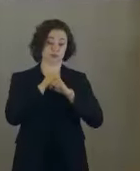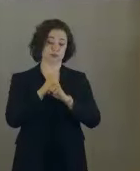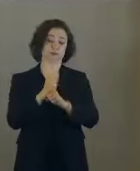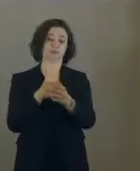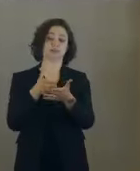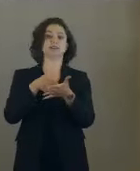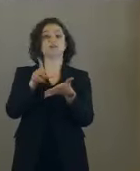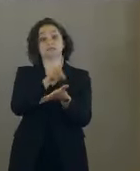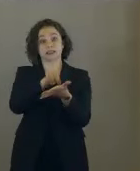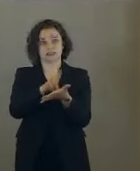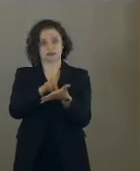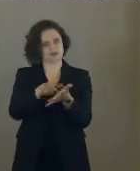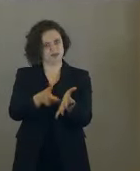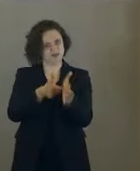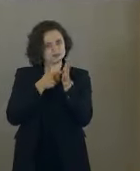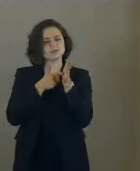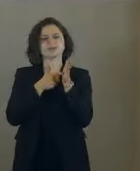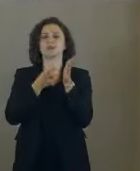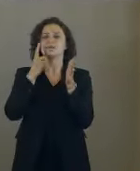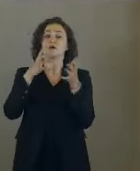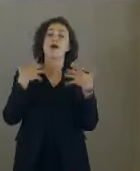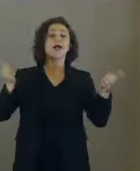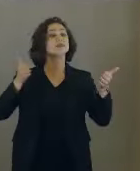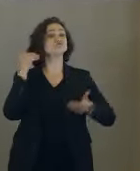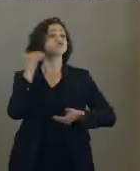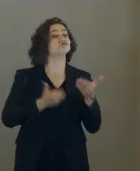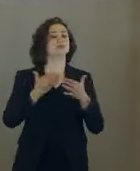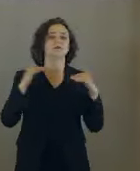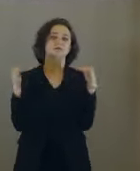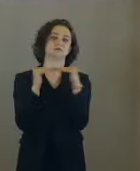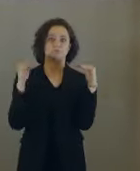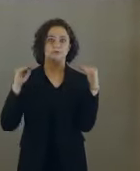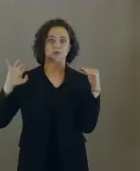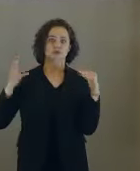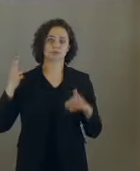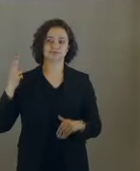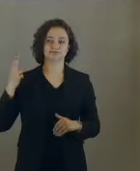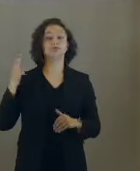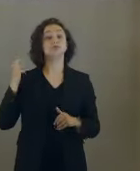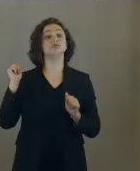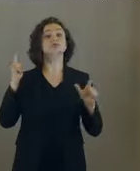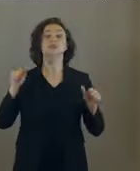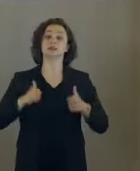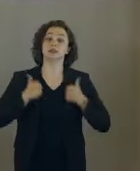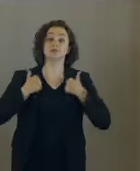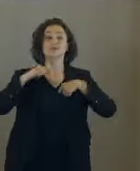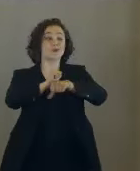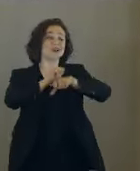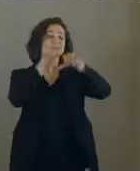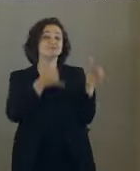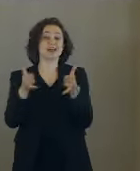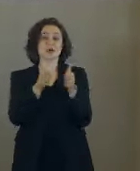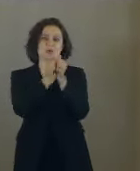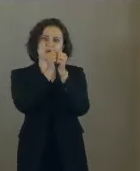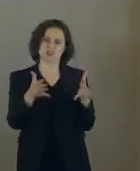against discrimination are necessary for a healthy, productive, and just Michigan, where everyone can live, work, and play without